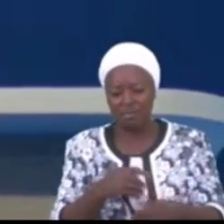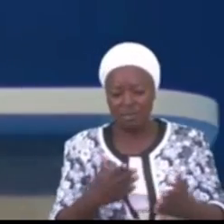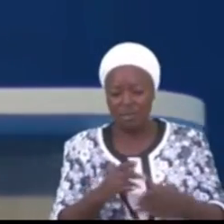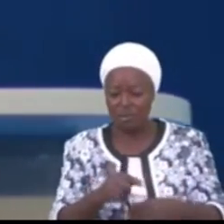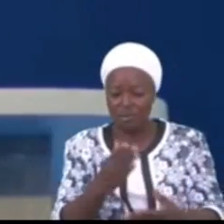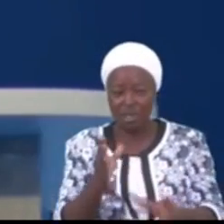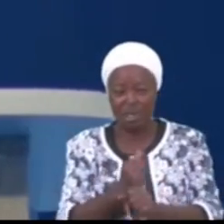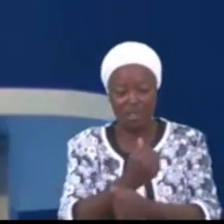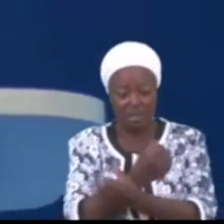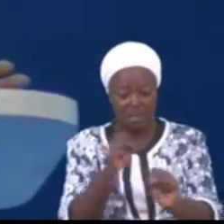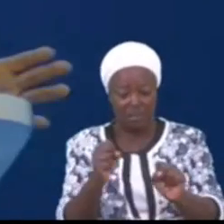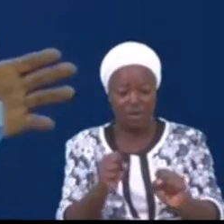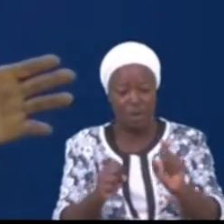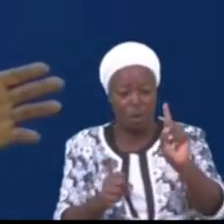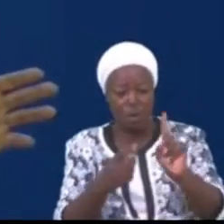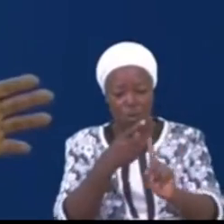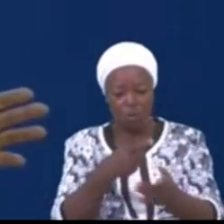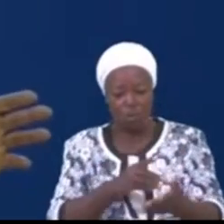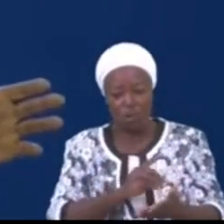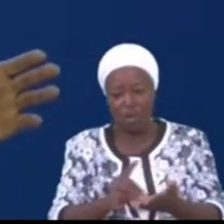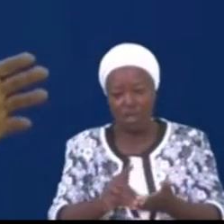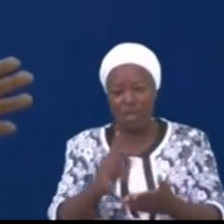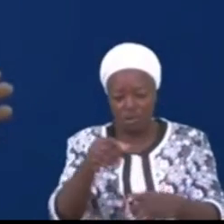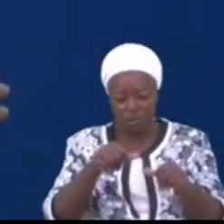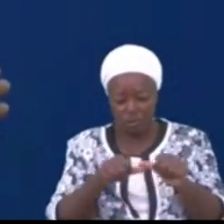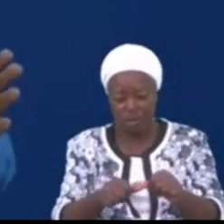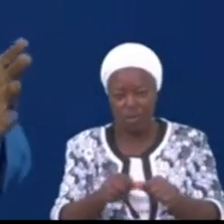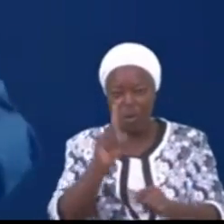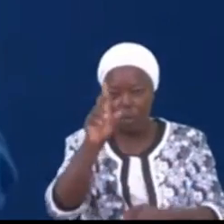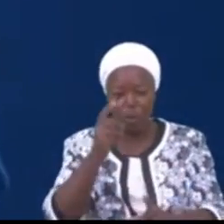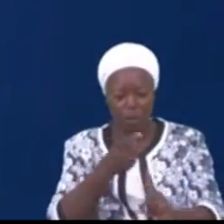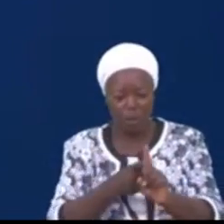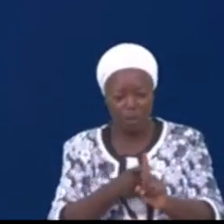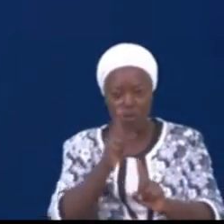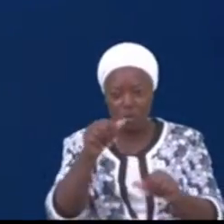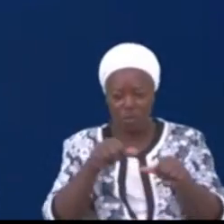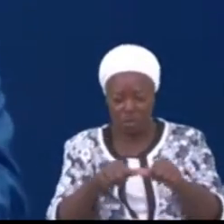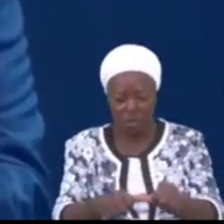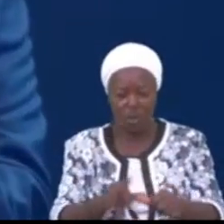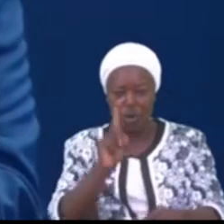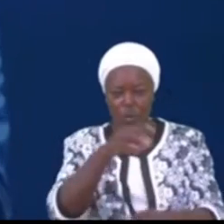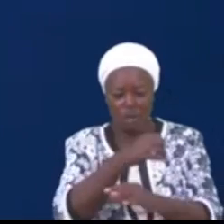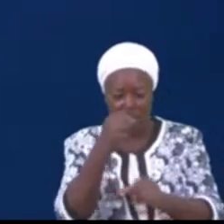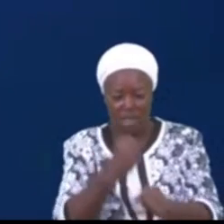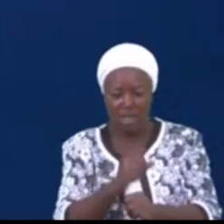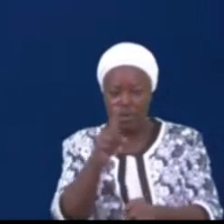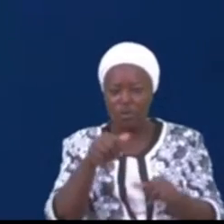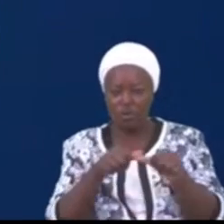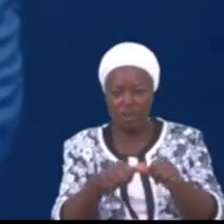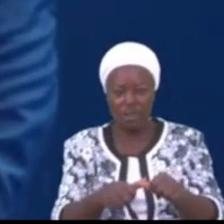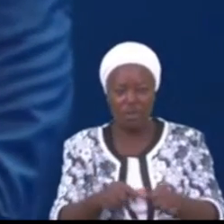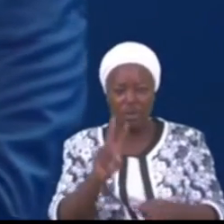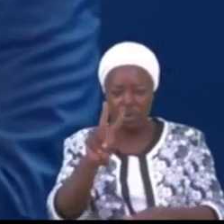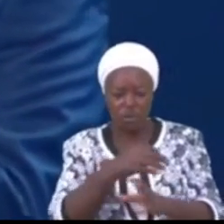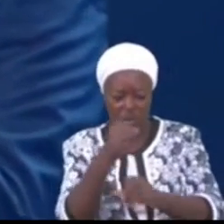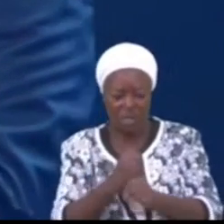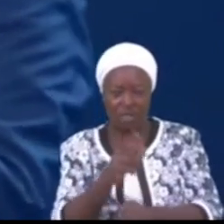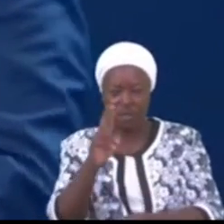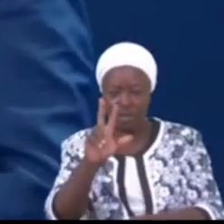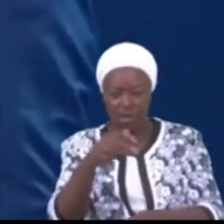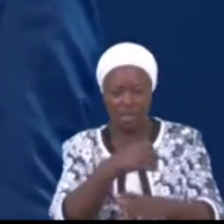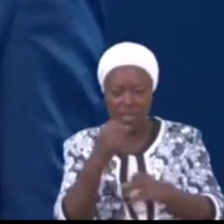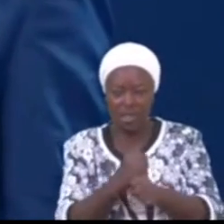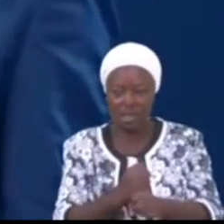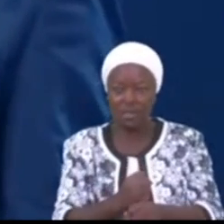continue. 1 month, you continue. 1 year, you continue. 2 years,